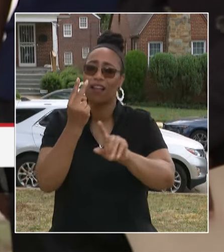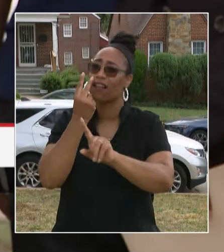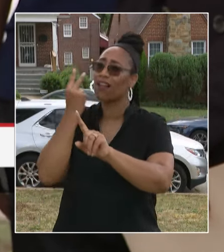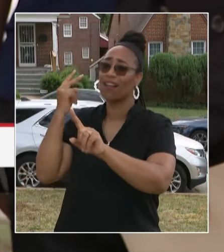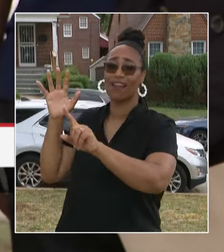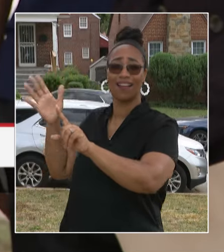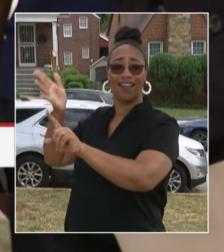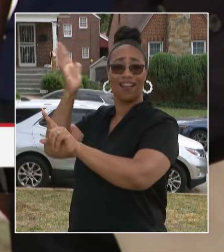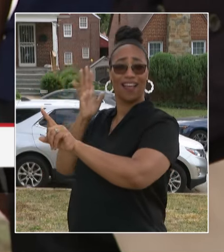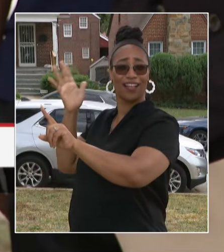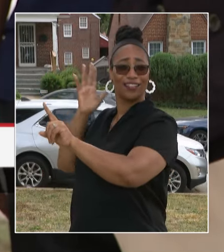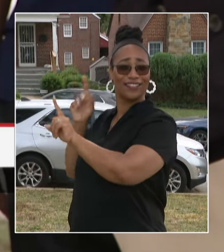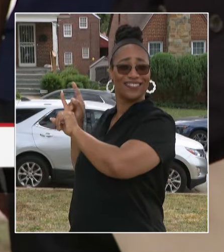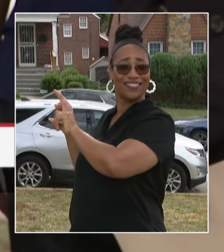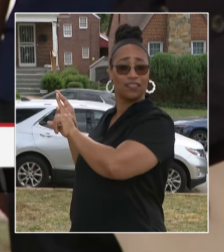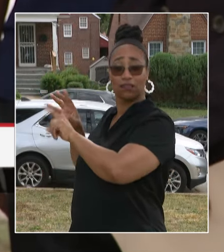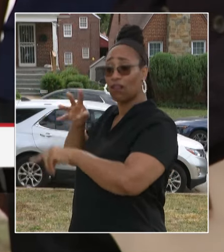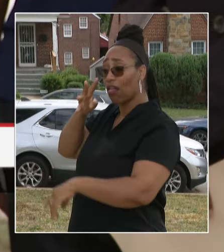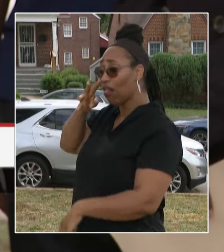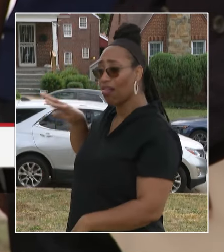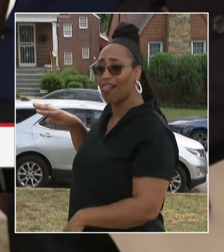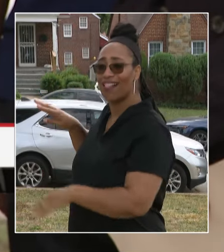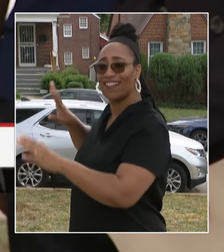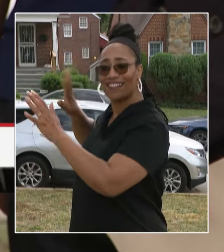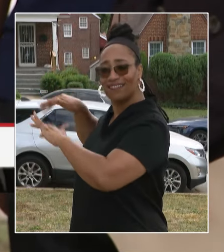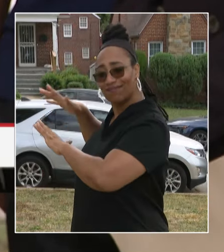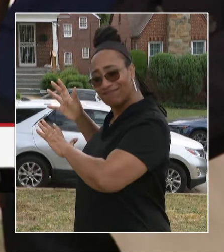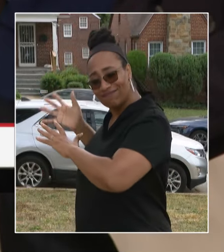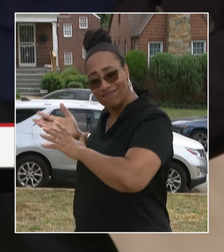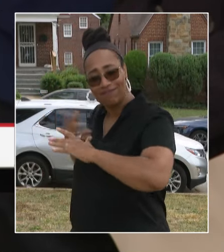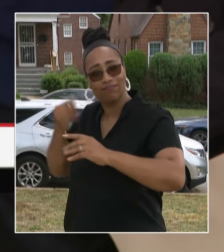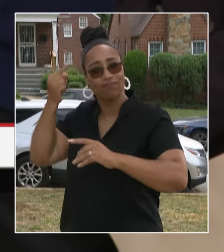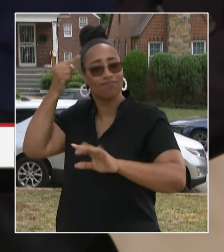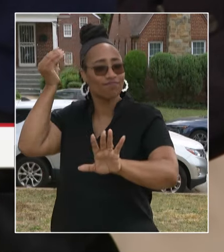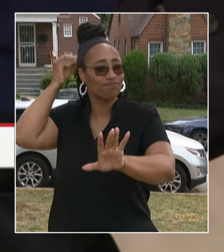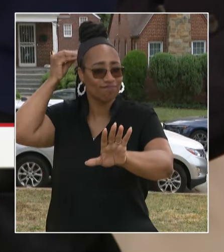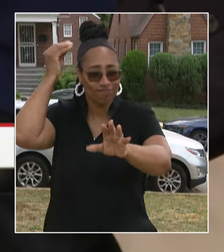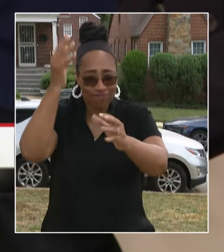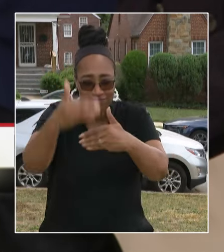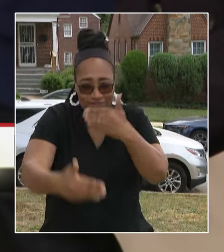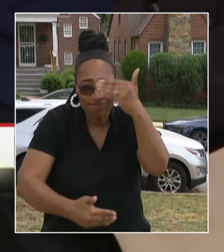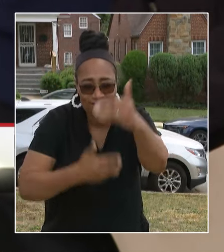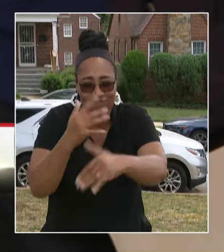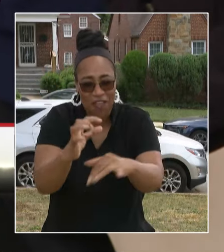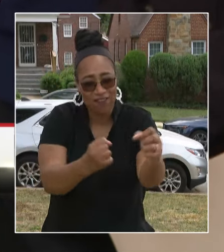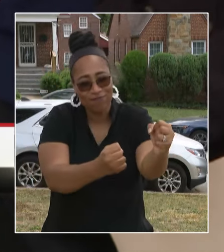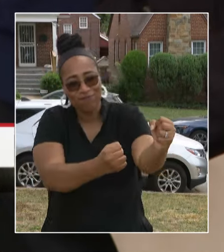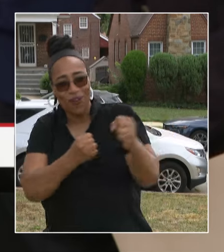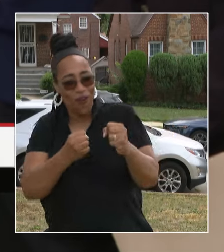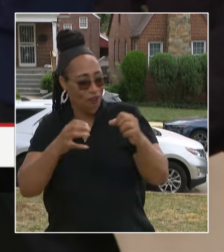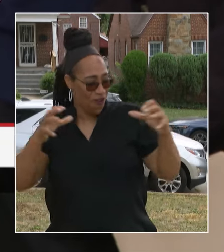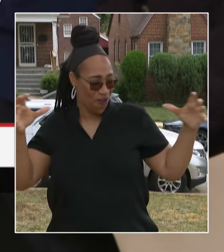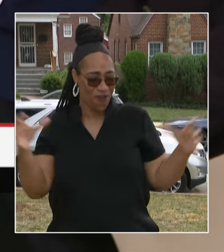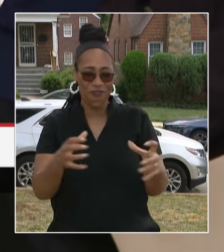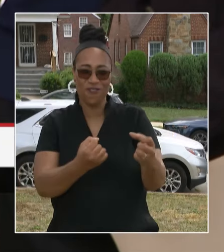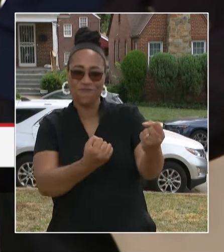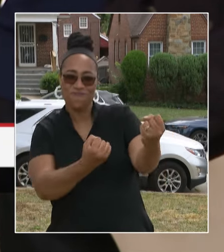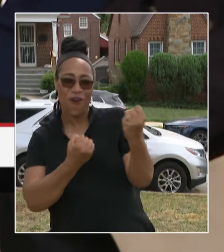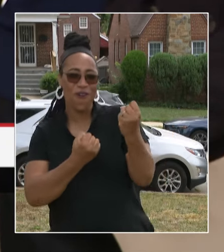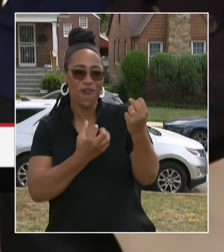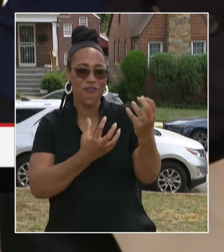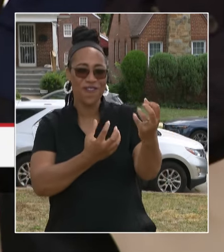that is bruised but whole, benevolent but bold, fierce and free. We will not be turned around or interrupted